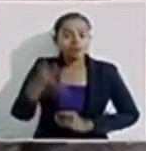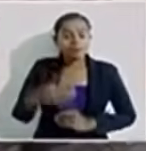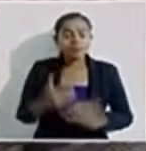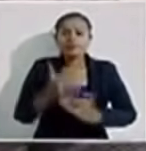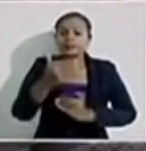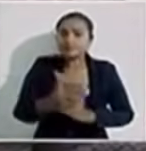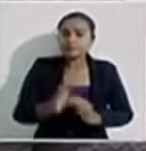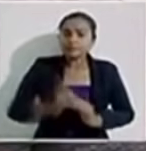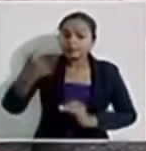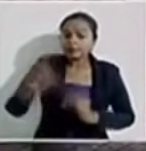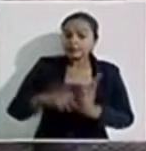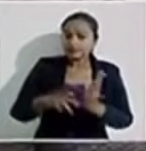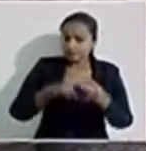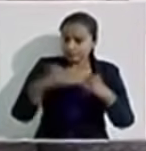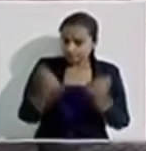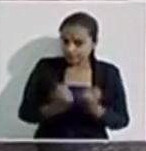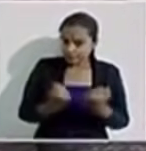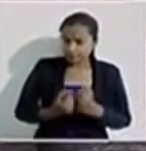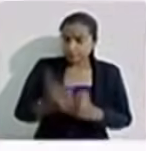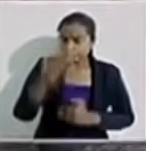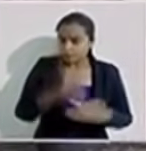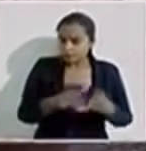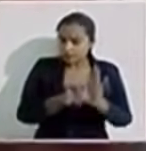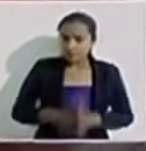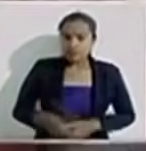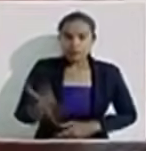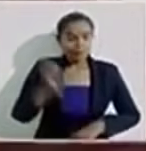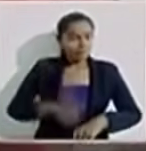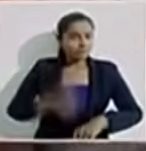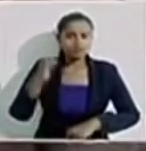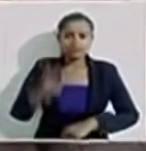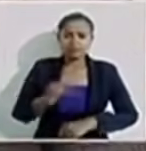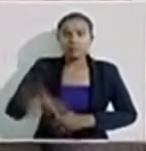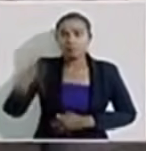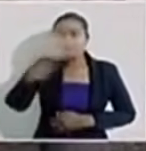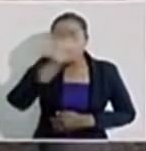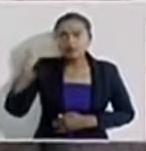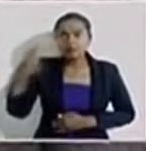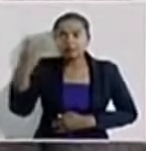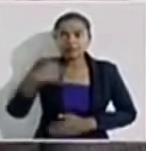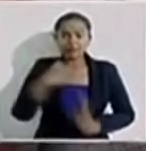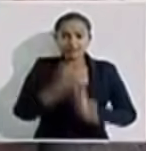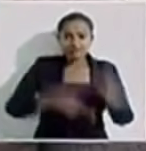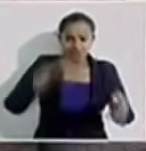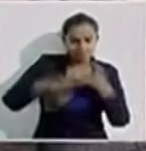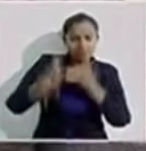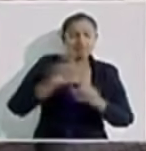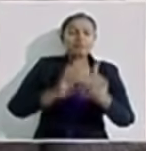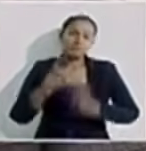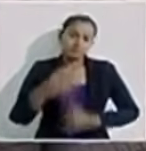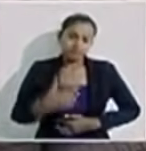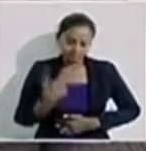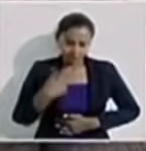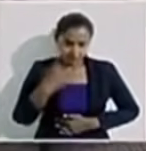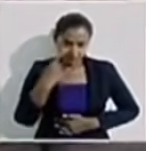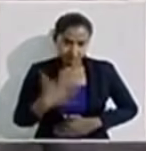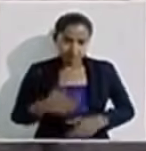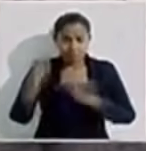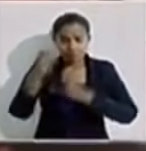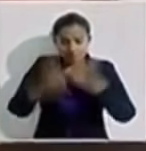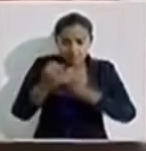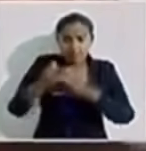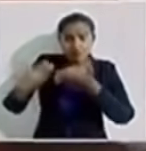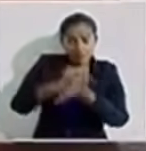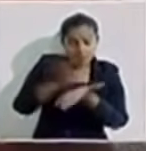Charter. Unfortunately, 4 countries spoke against us. They believe we must seek international assistance to resolve internal